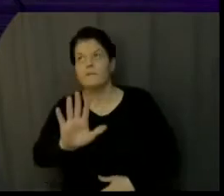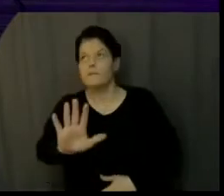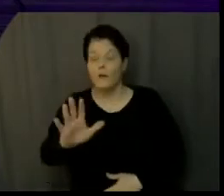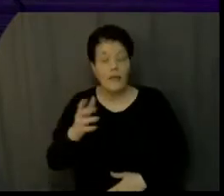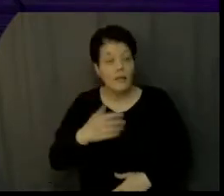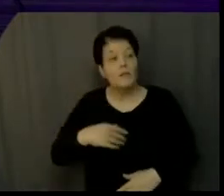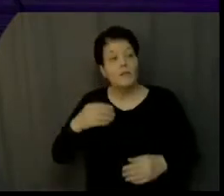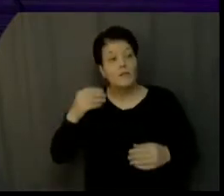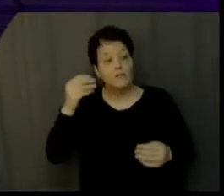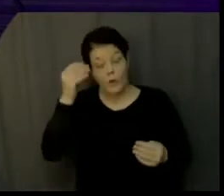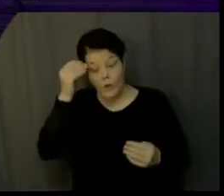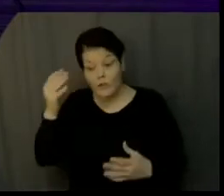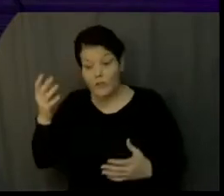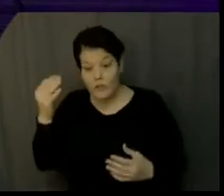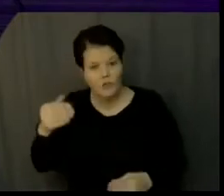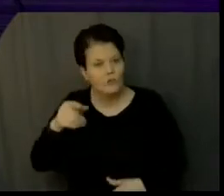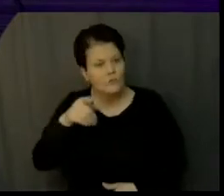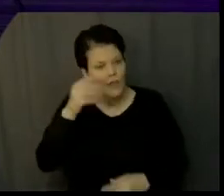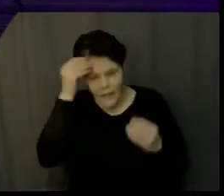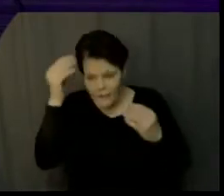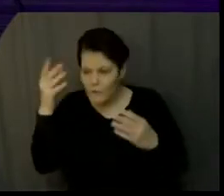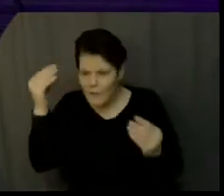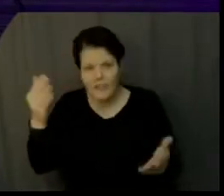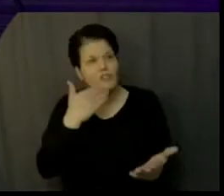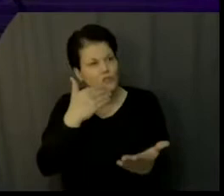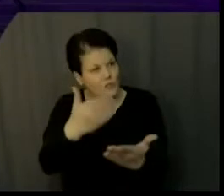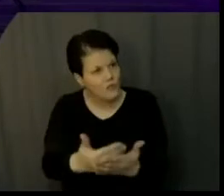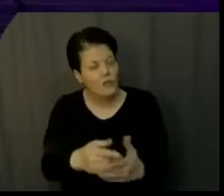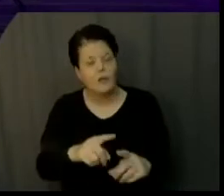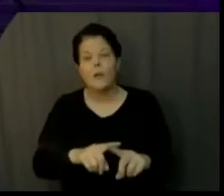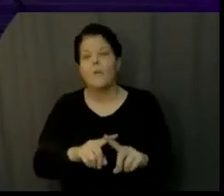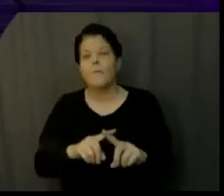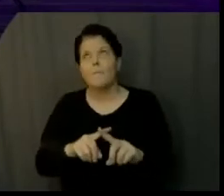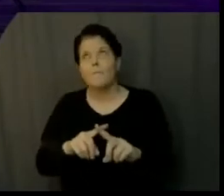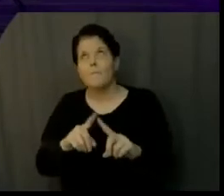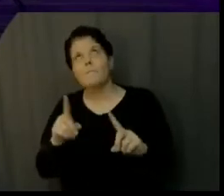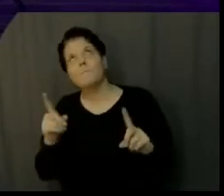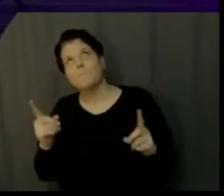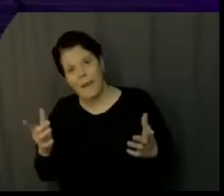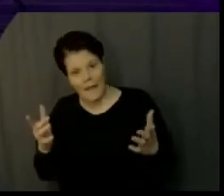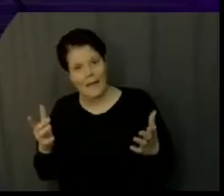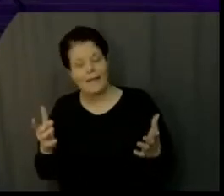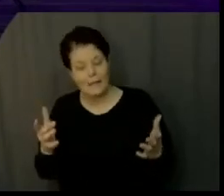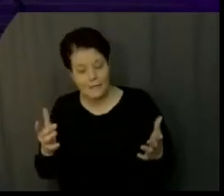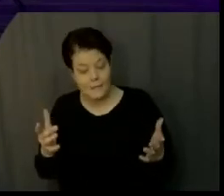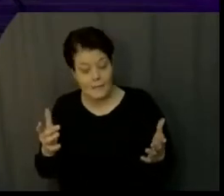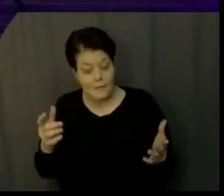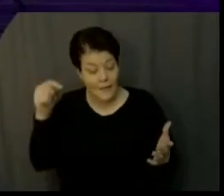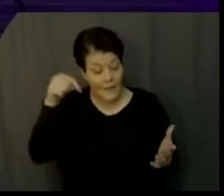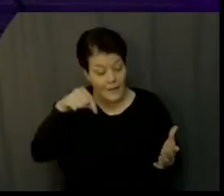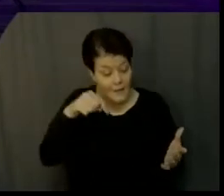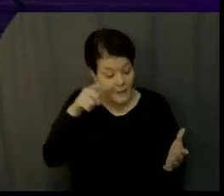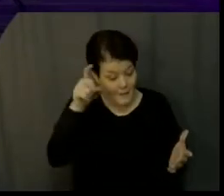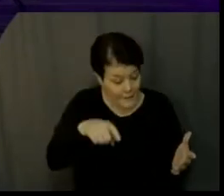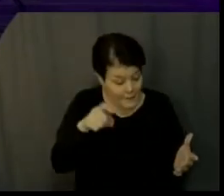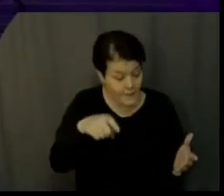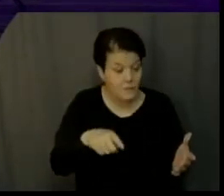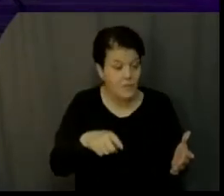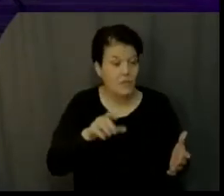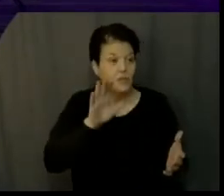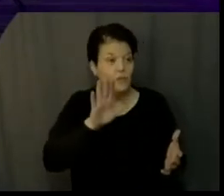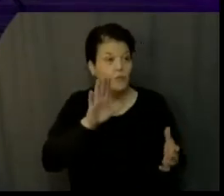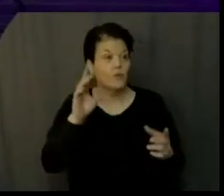saying that you shouldn't. I mean, it's good to be informed. That's not what I'm saying. I'm saying this needs to be the first thing you think about in the